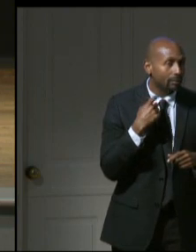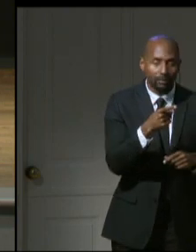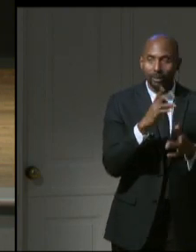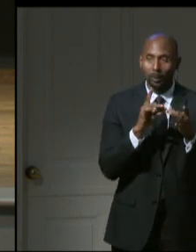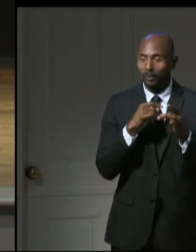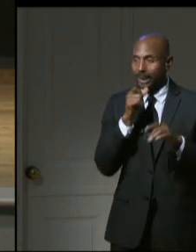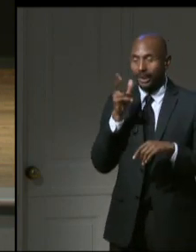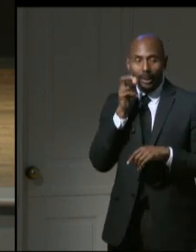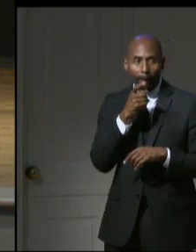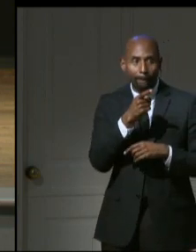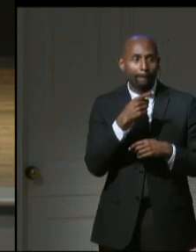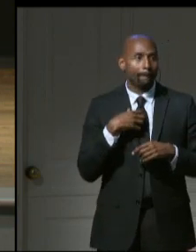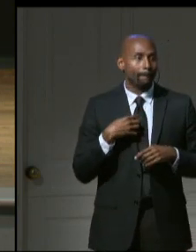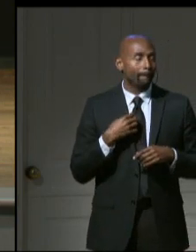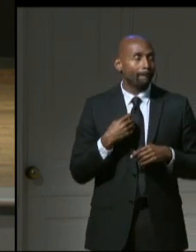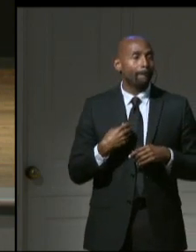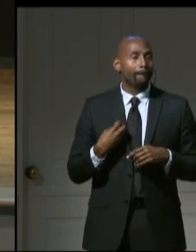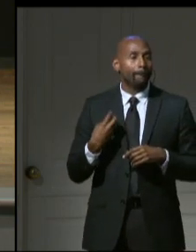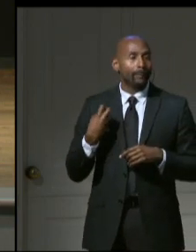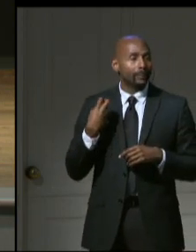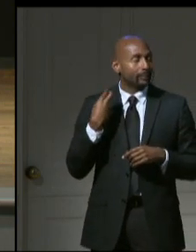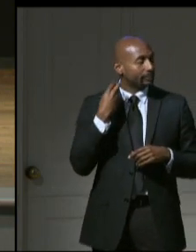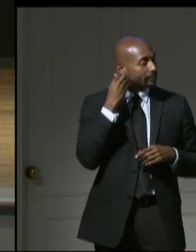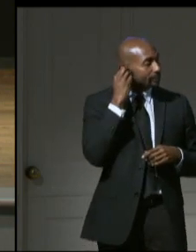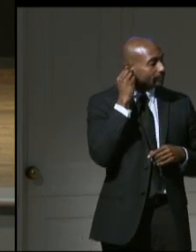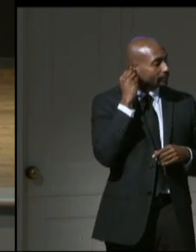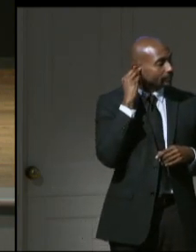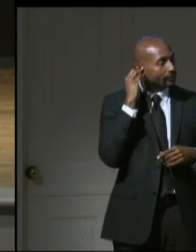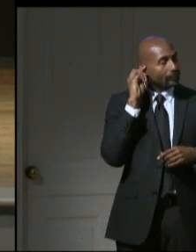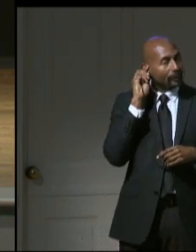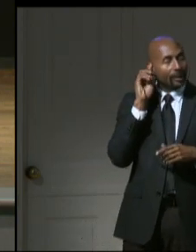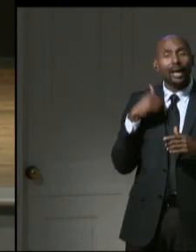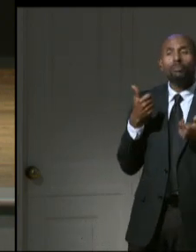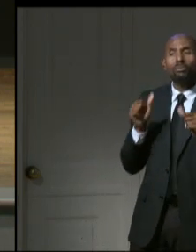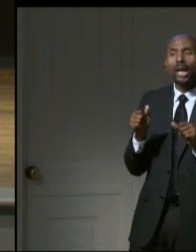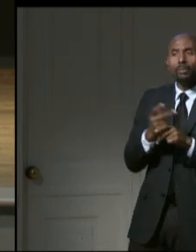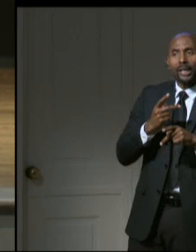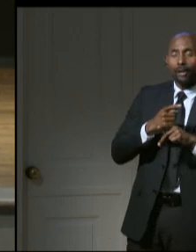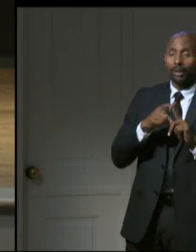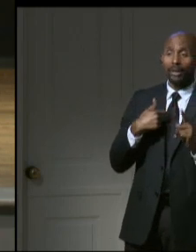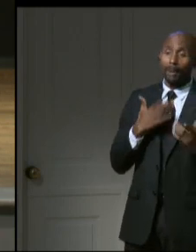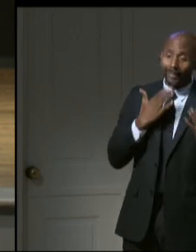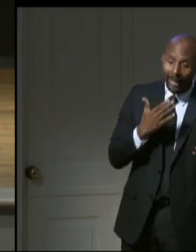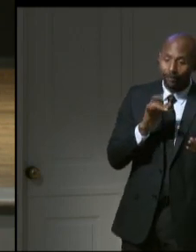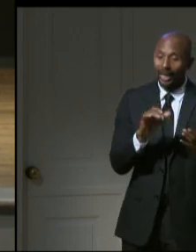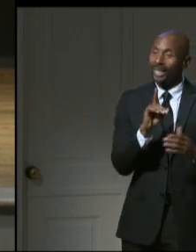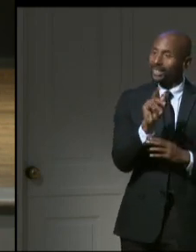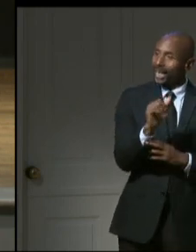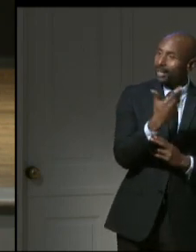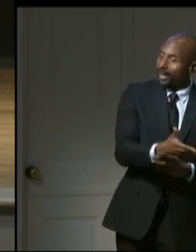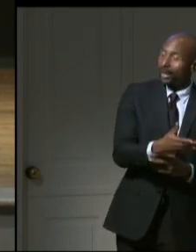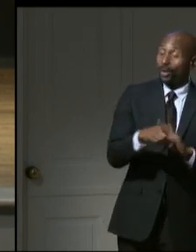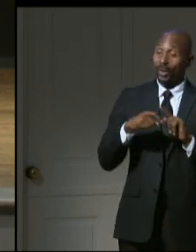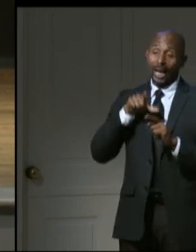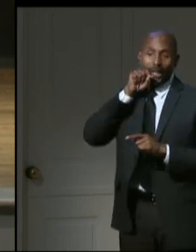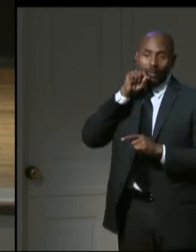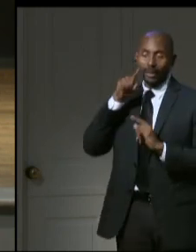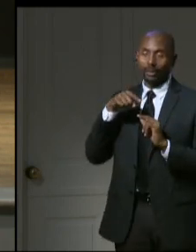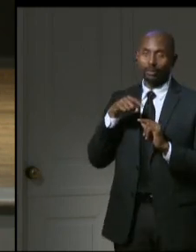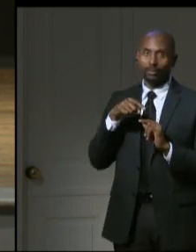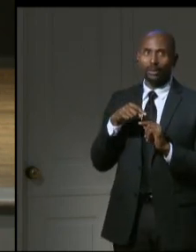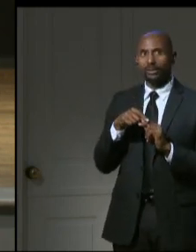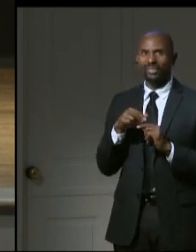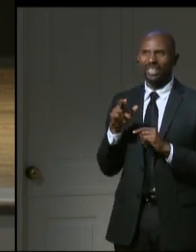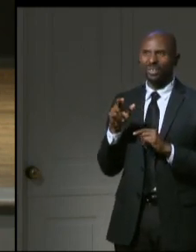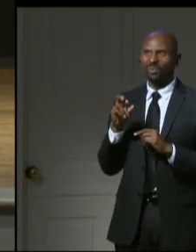But yes, in a way, I'm thankful, of course, that the data is there, and I try to, like, when I tweet about it, or, well, I rarely